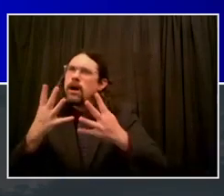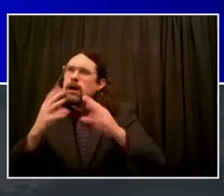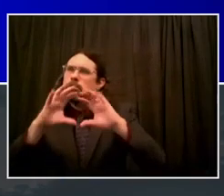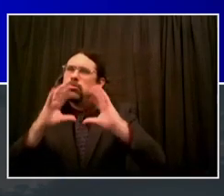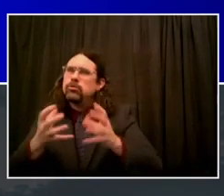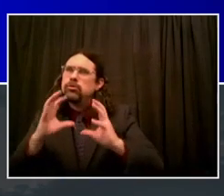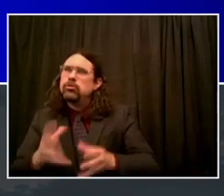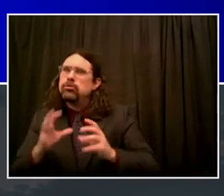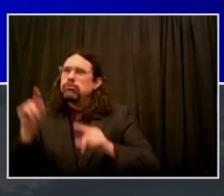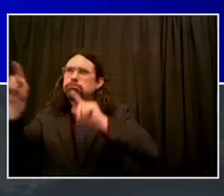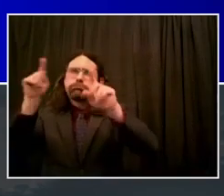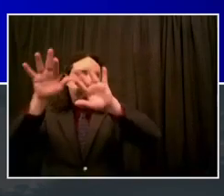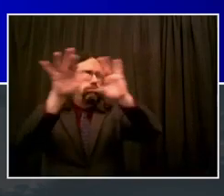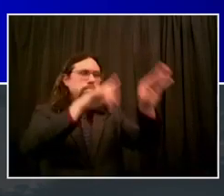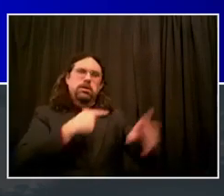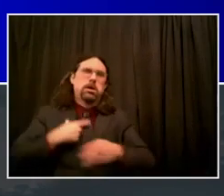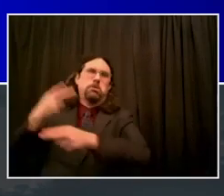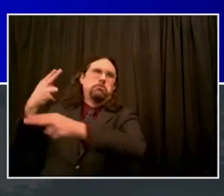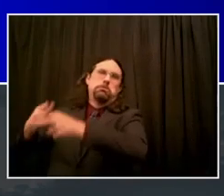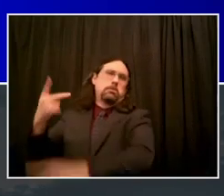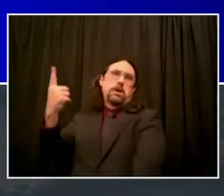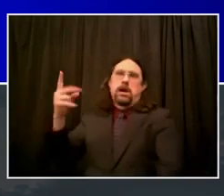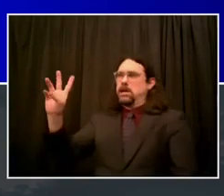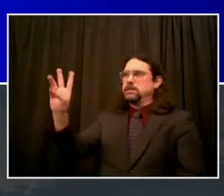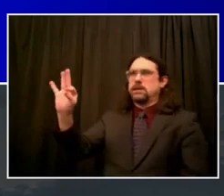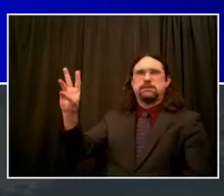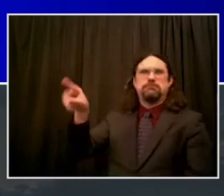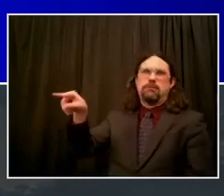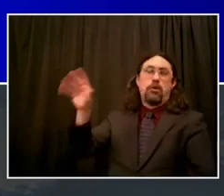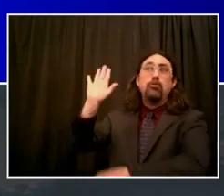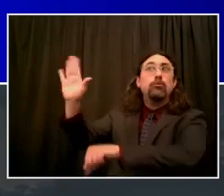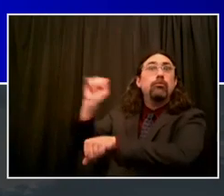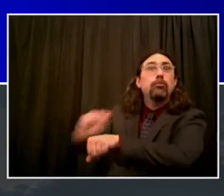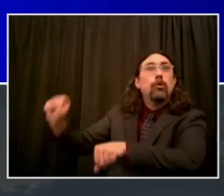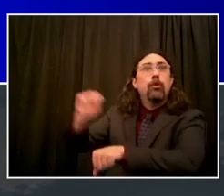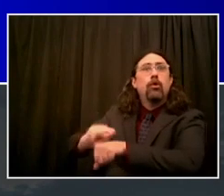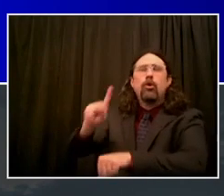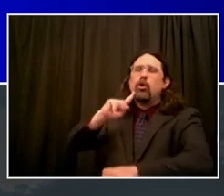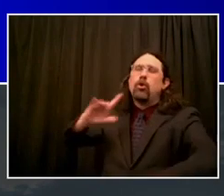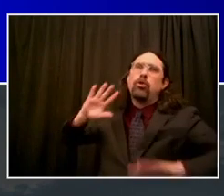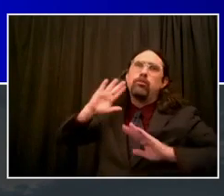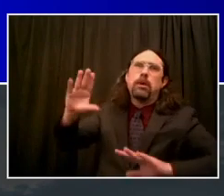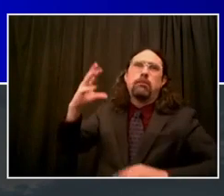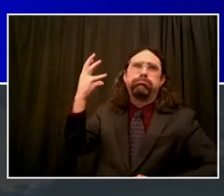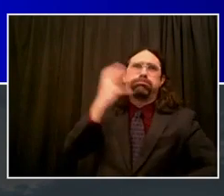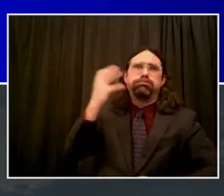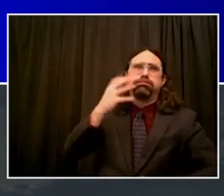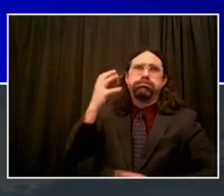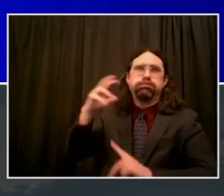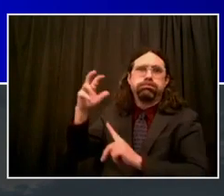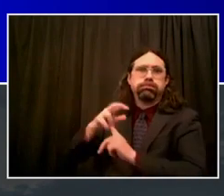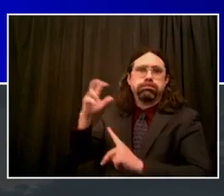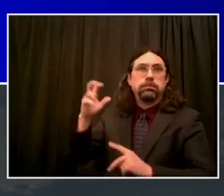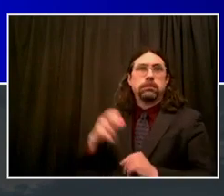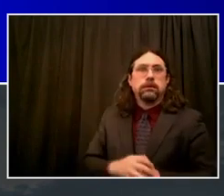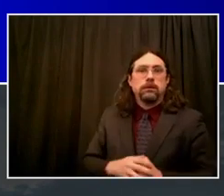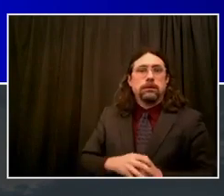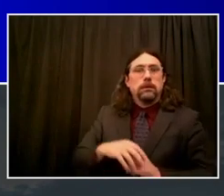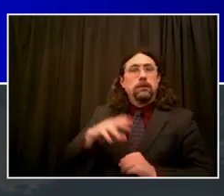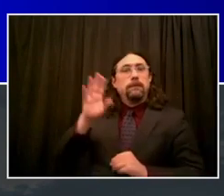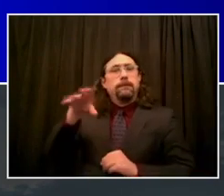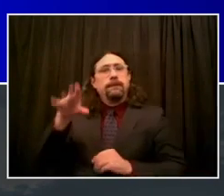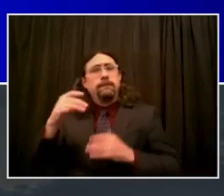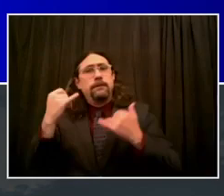now, we've got 150 Cure Violence organization workers out in communities, educating people, reminding them, giving them warnings